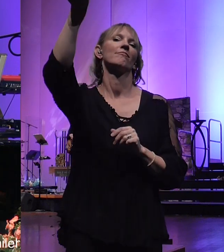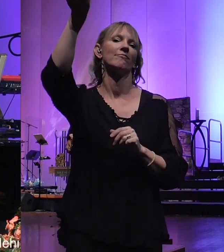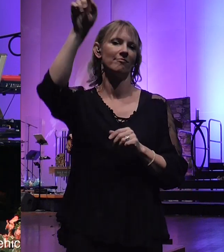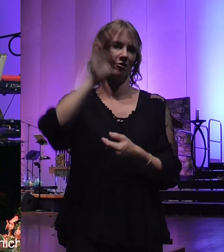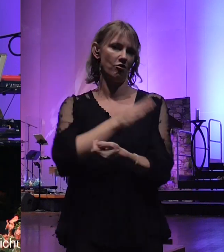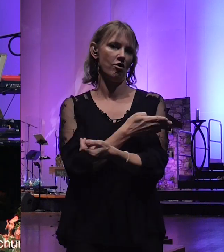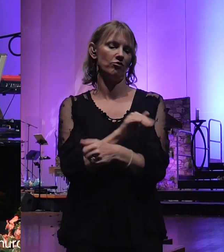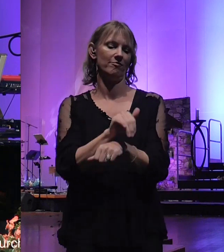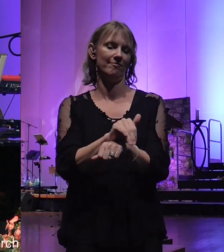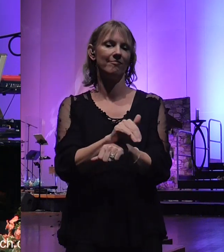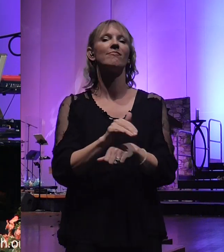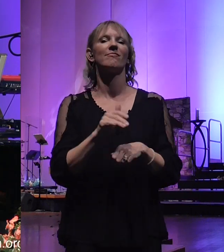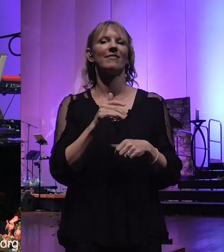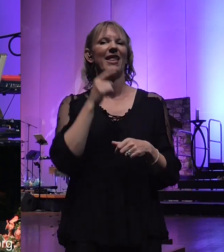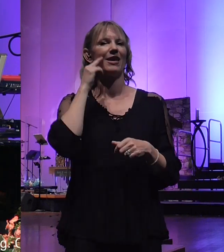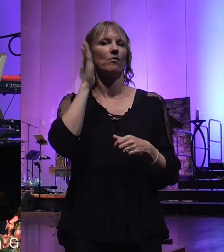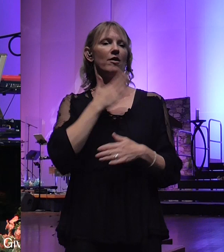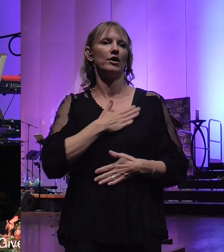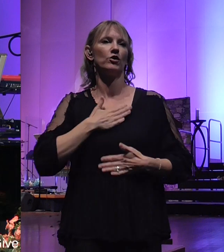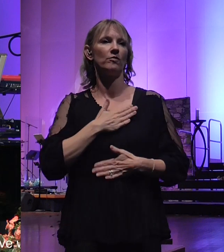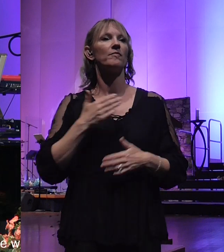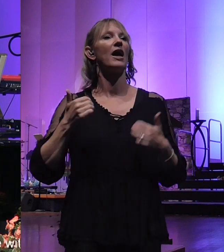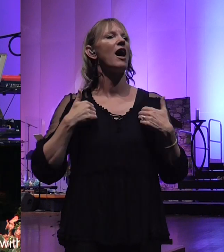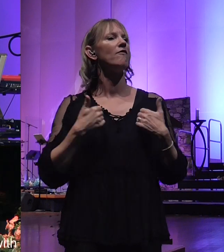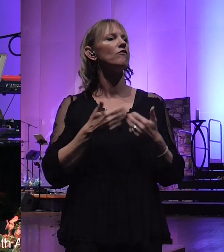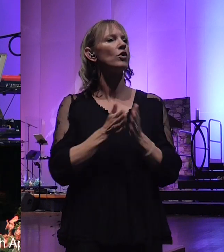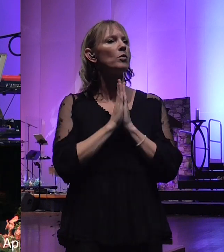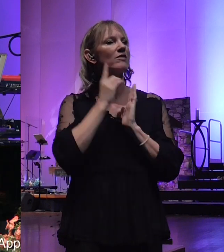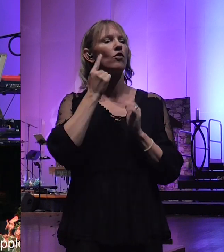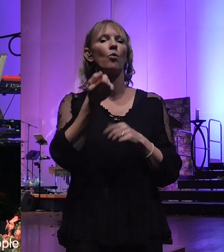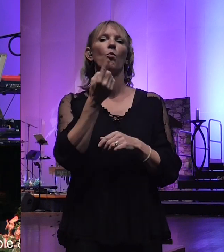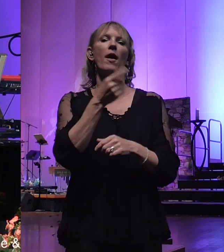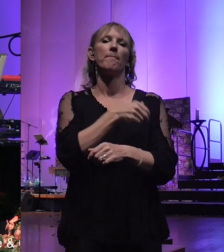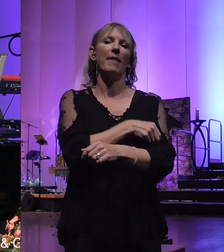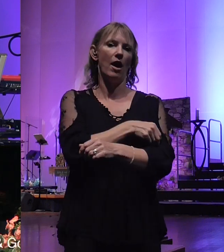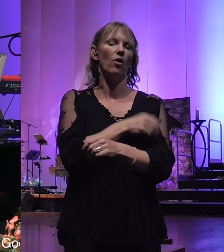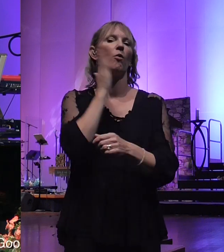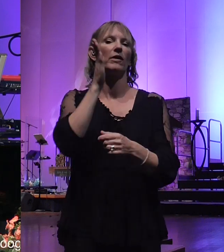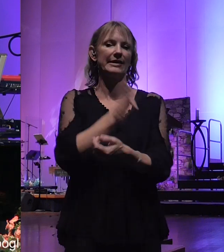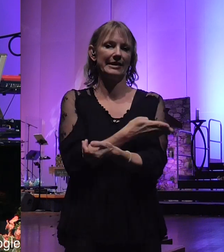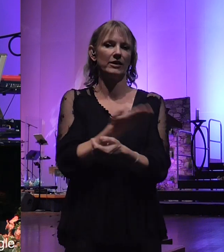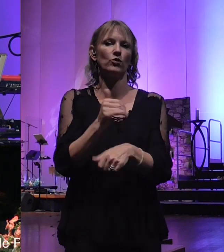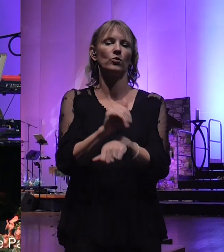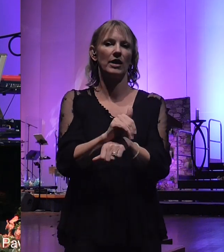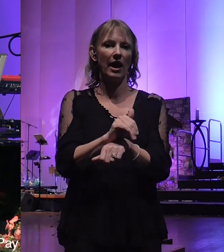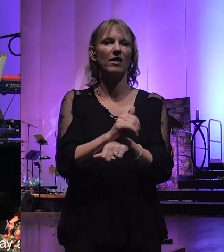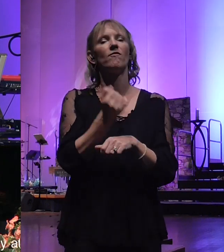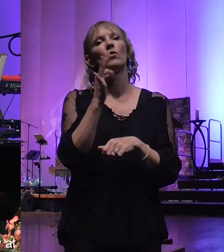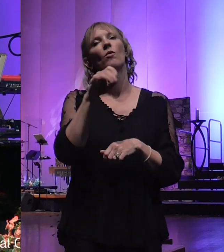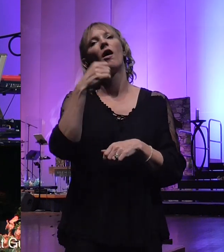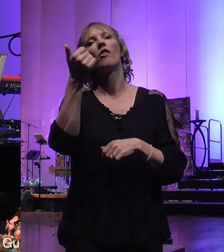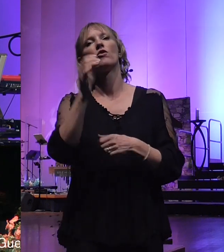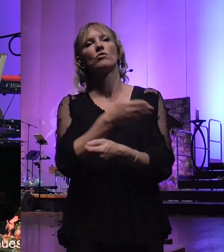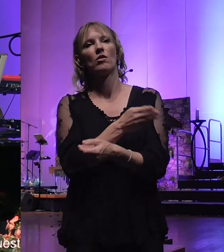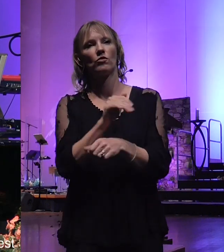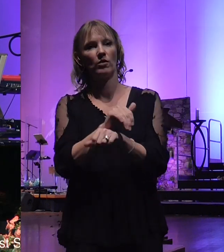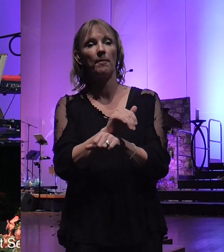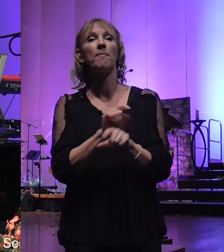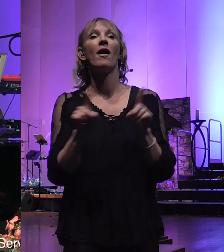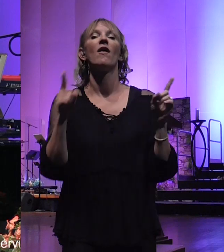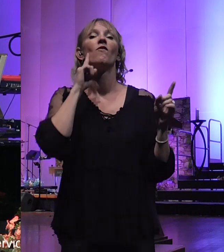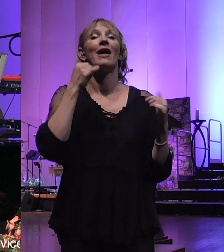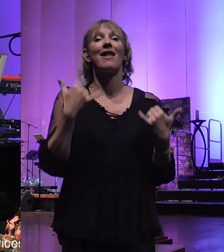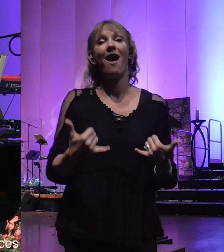it. I've had a couple requests for One Power. I'll definitely cover that tonight, and a few other songs. In the